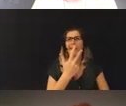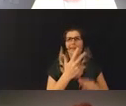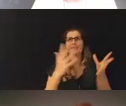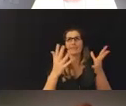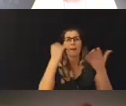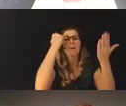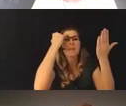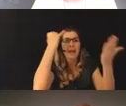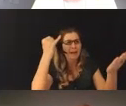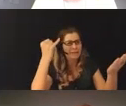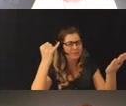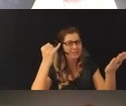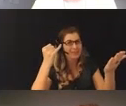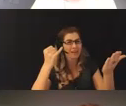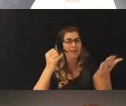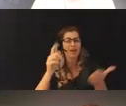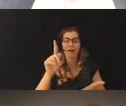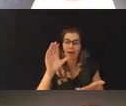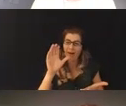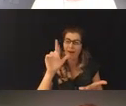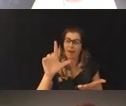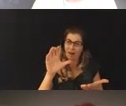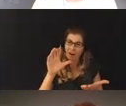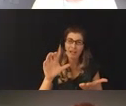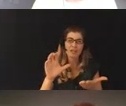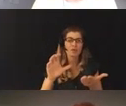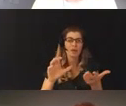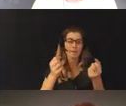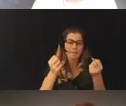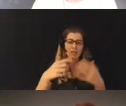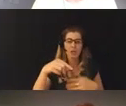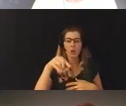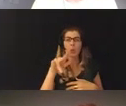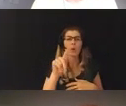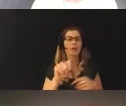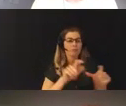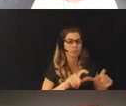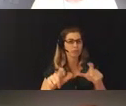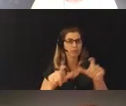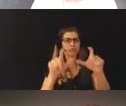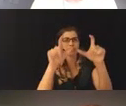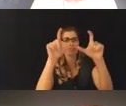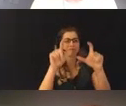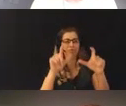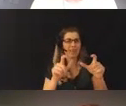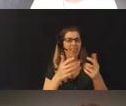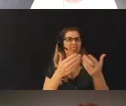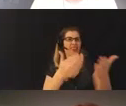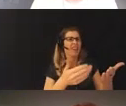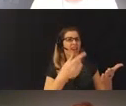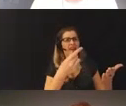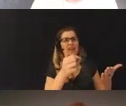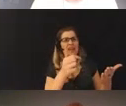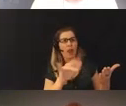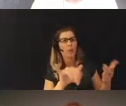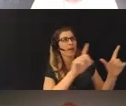imagine that, right? I mean, we're talking hundreds and hundreds of square feet of quilt blocks floating around at galleries and museums around the